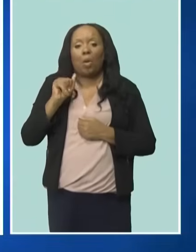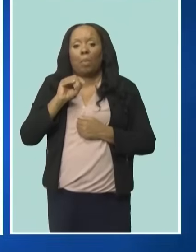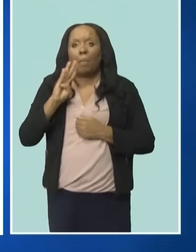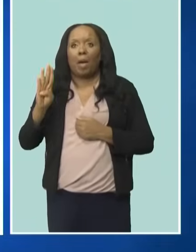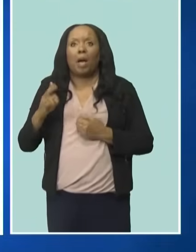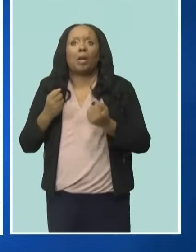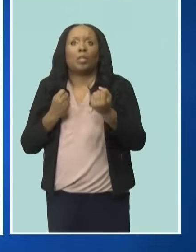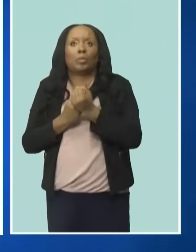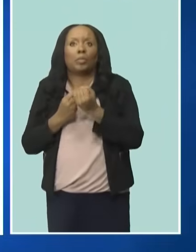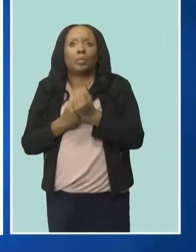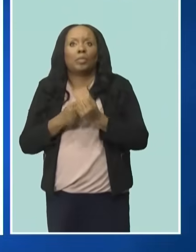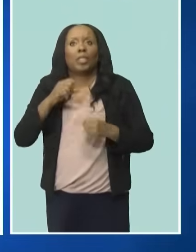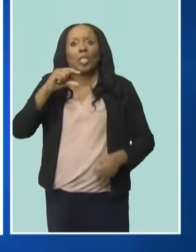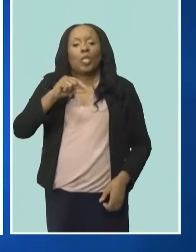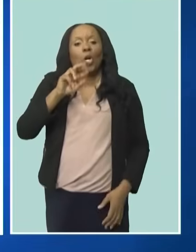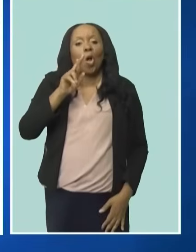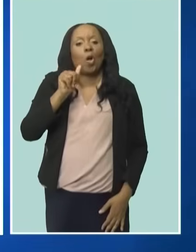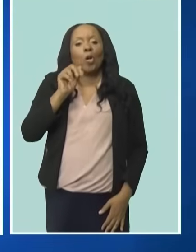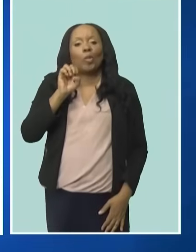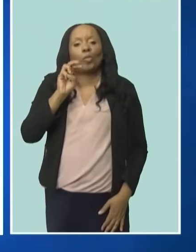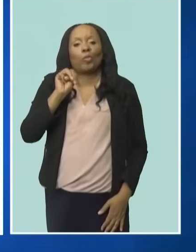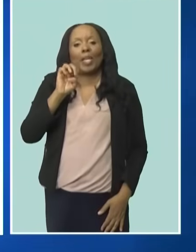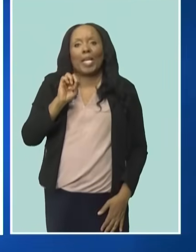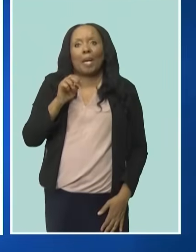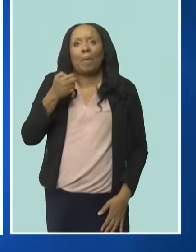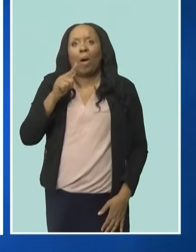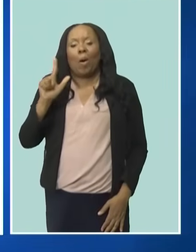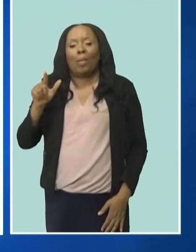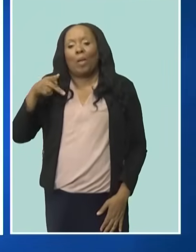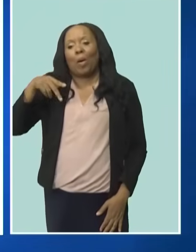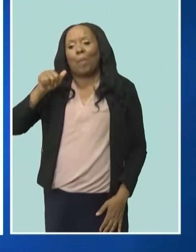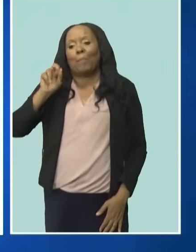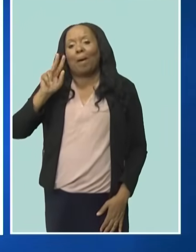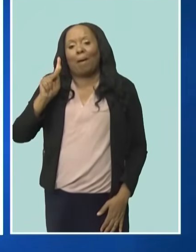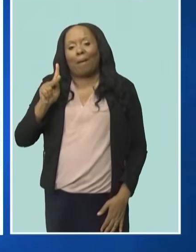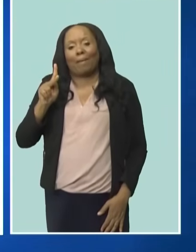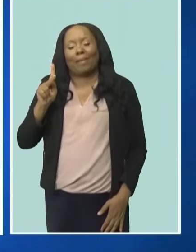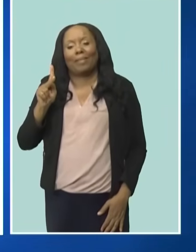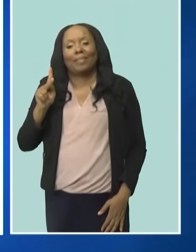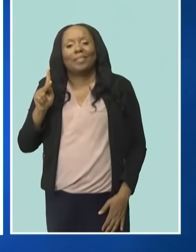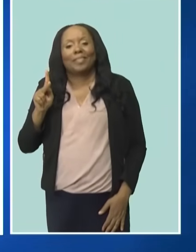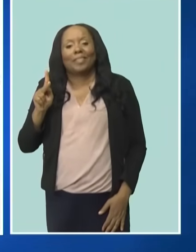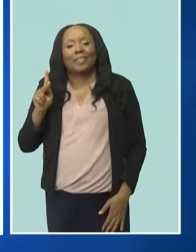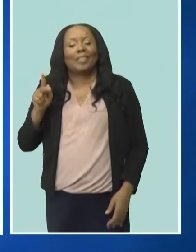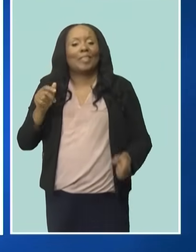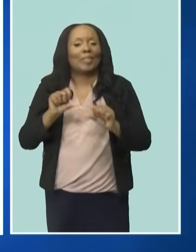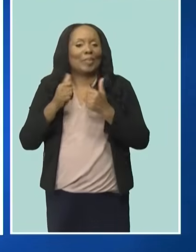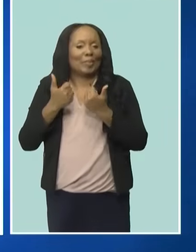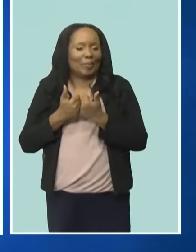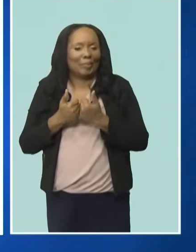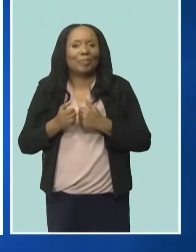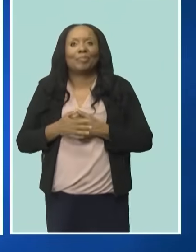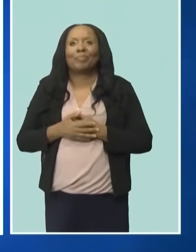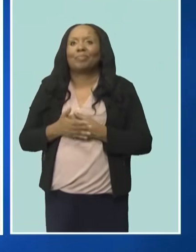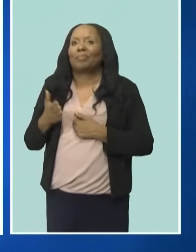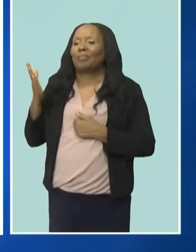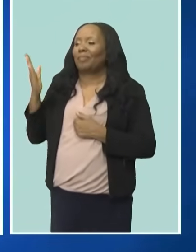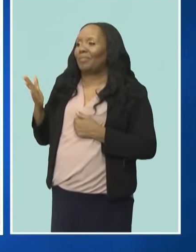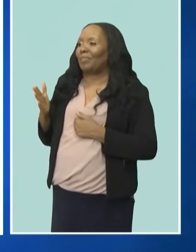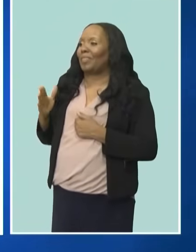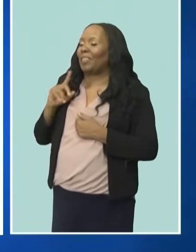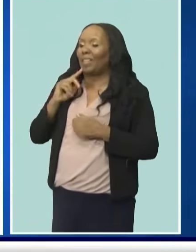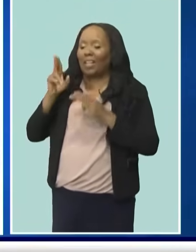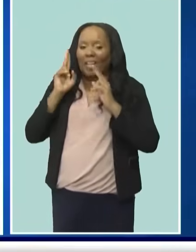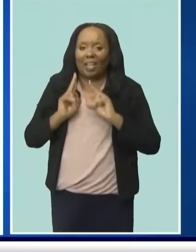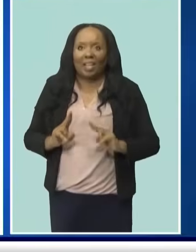Residents Association. Humbled and honored to be so awarded, and it's particularly significant for me because it does